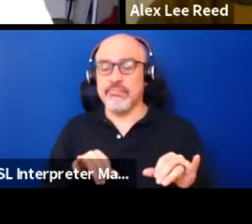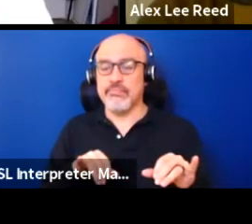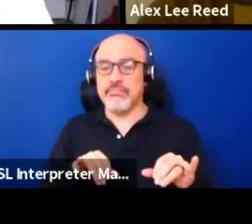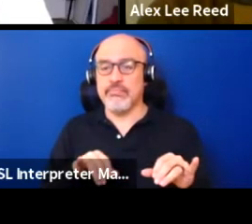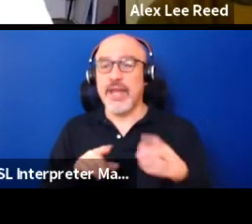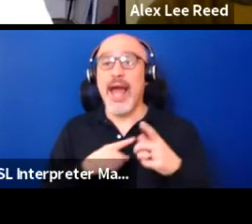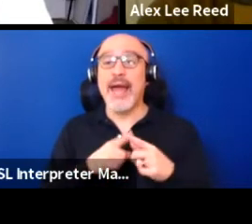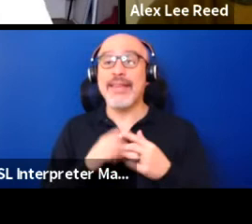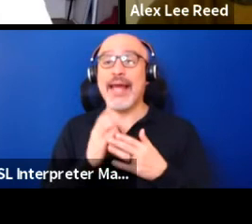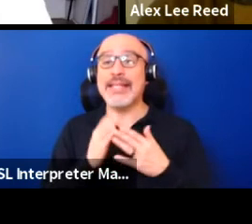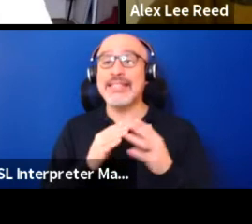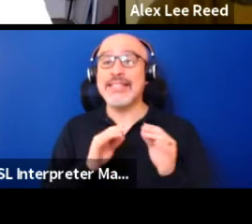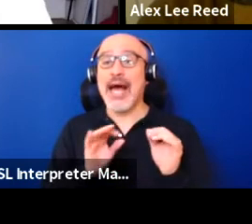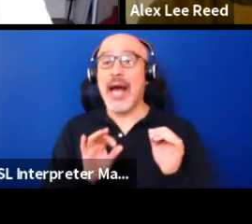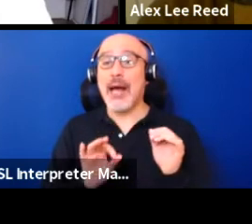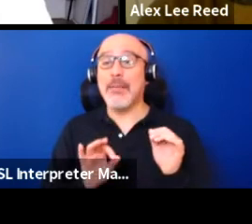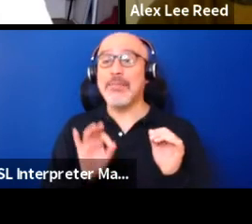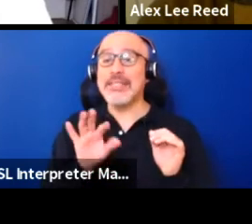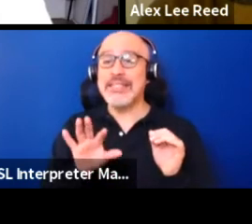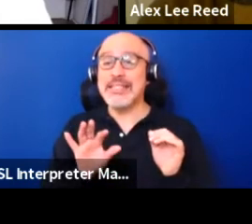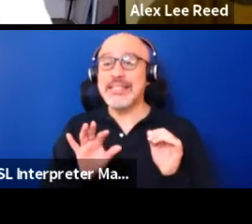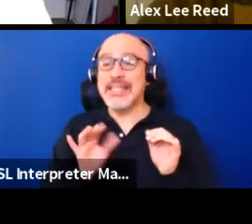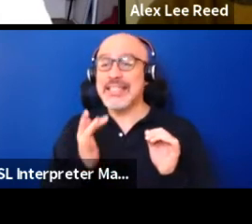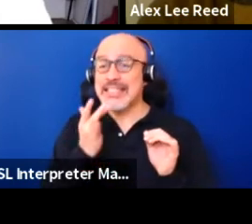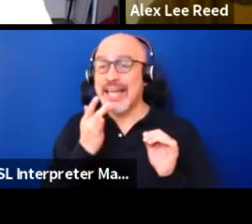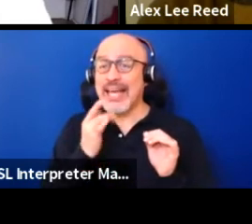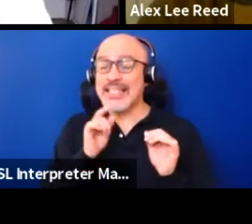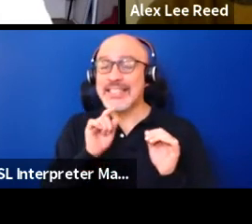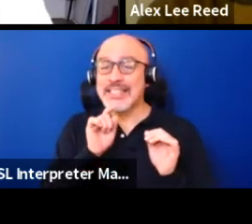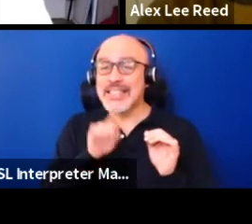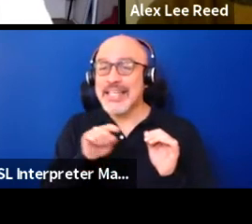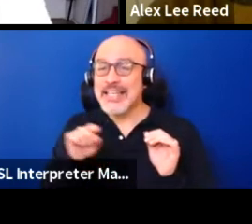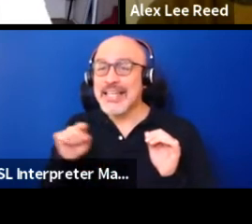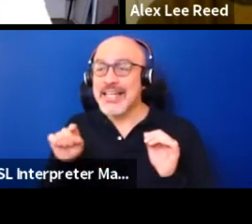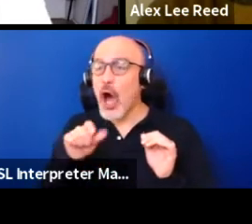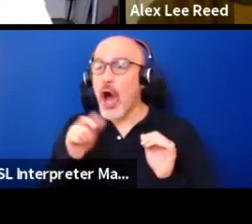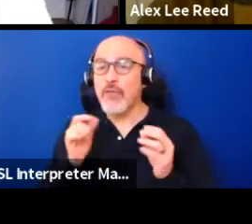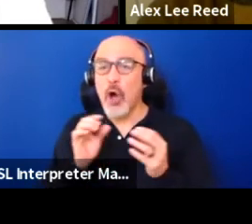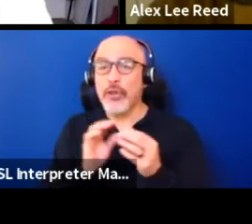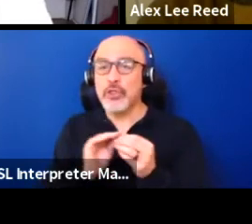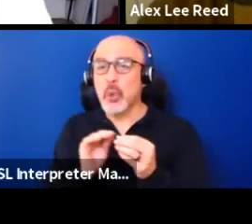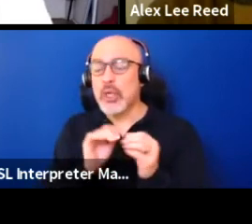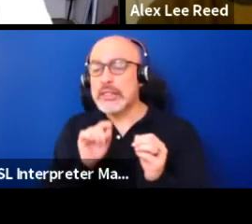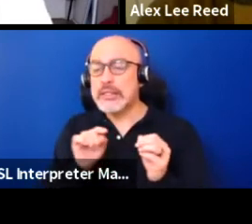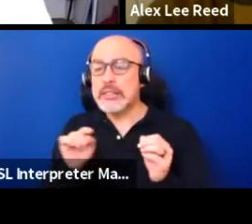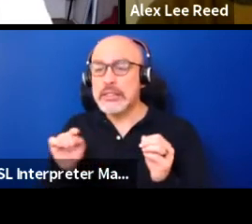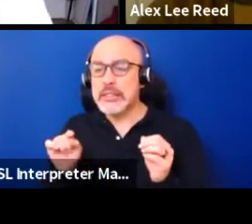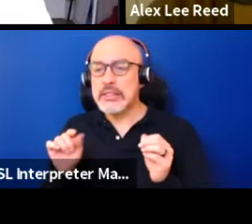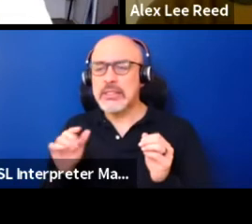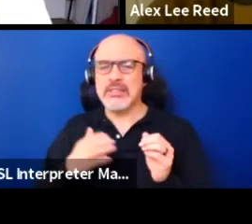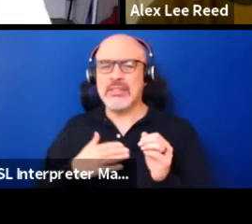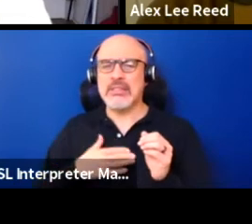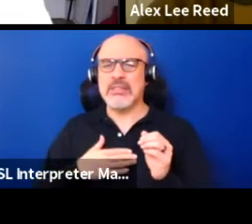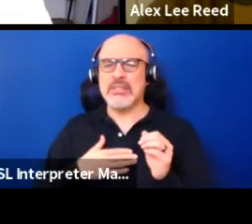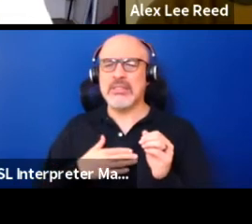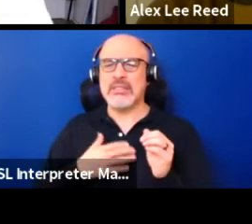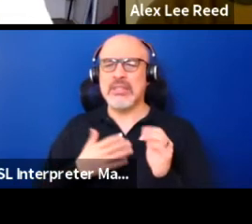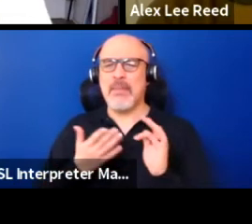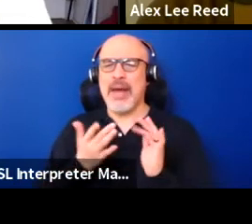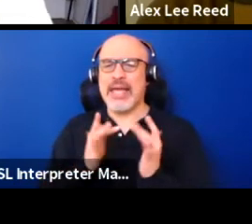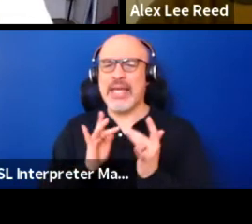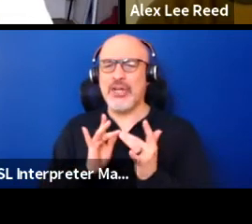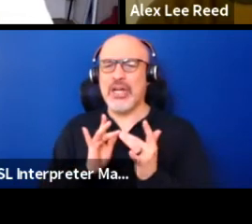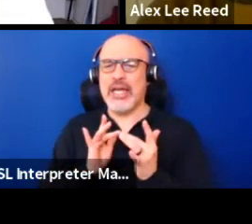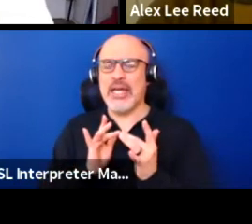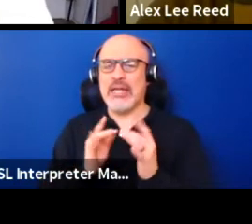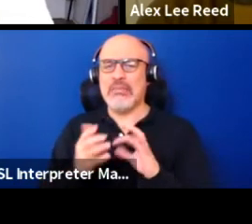some sprinkling and some taste testing of other stories. And I think my internet is messing up, you guys. I'm sorry